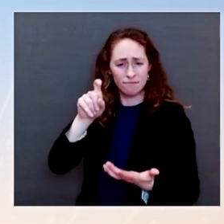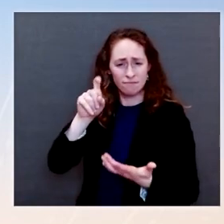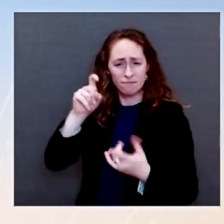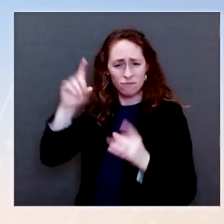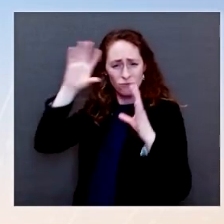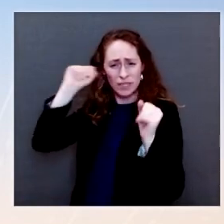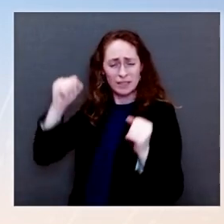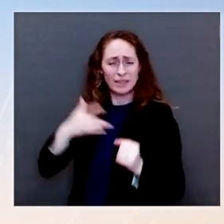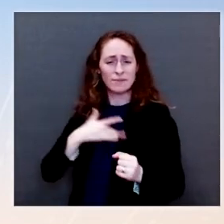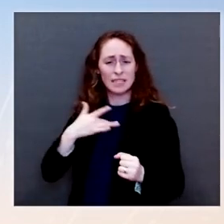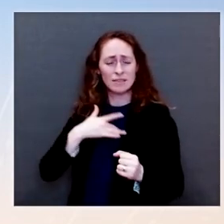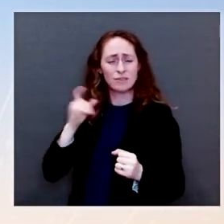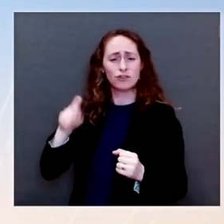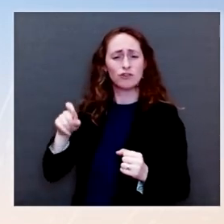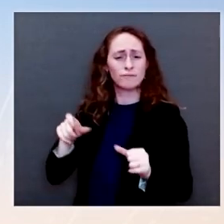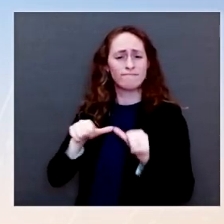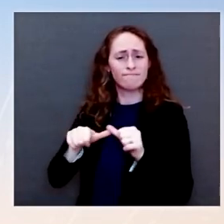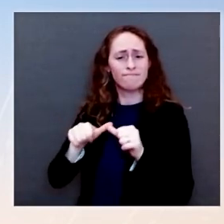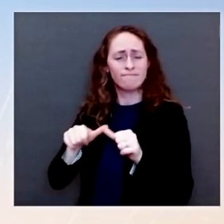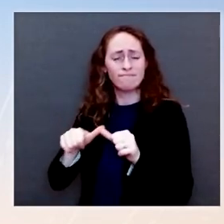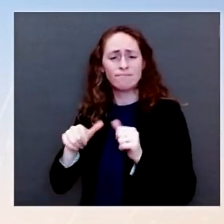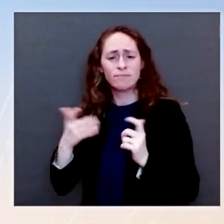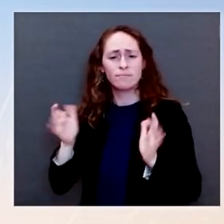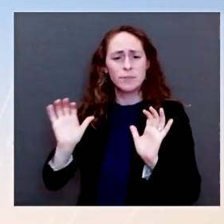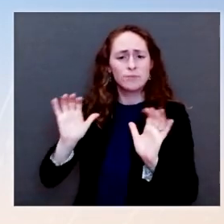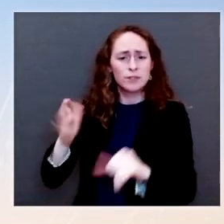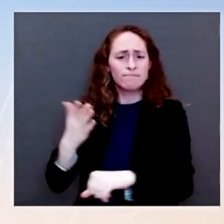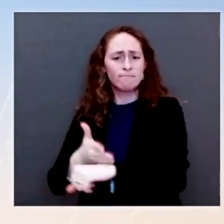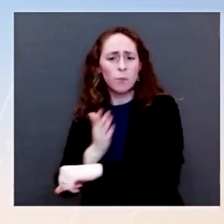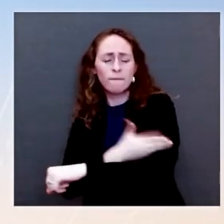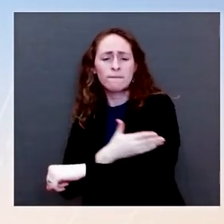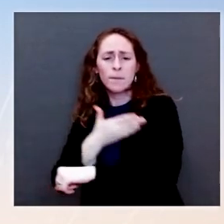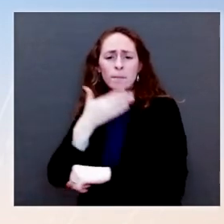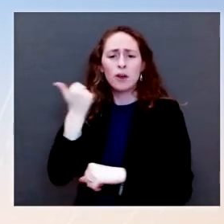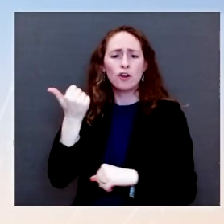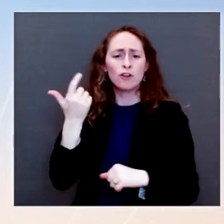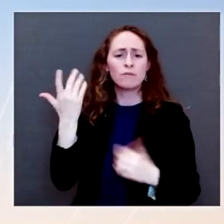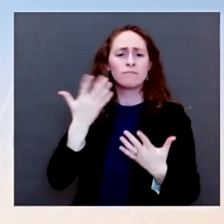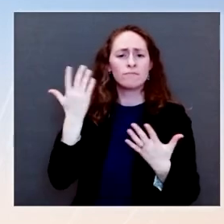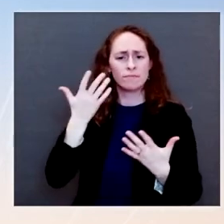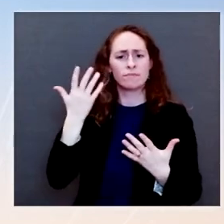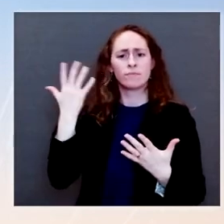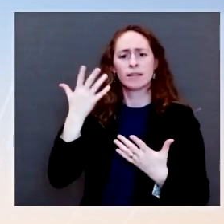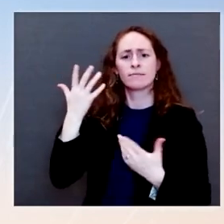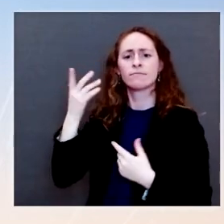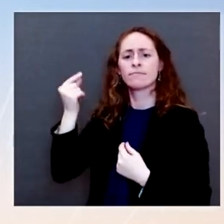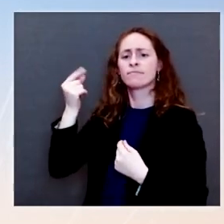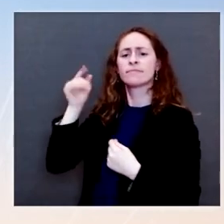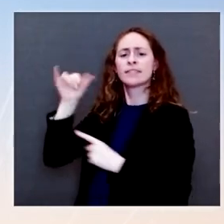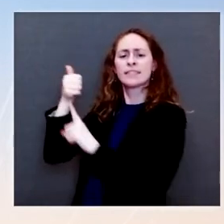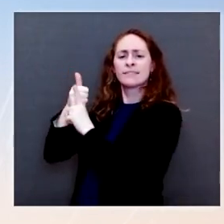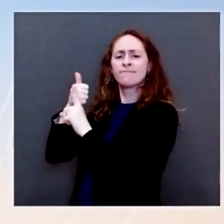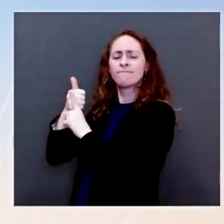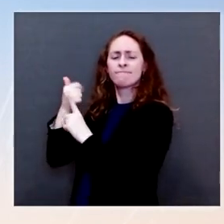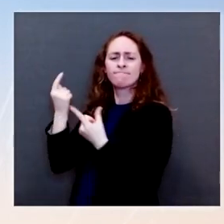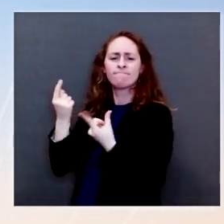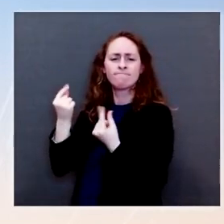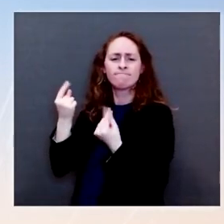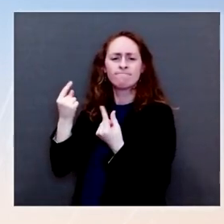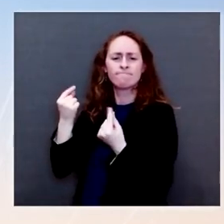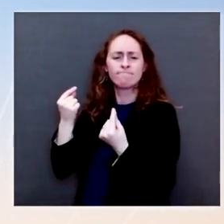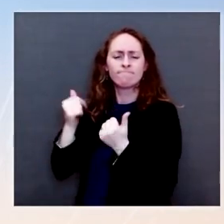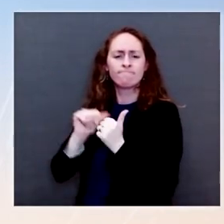is restoring trust and faith in not just government, but in institutions, and doing that in a range of